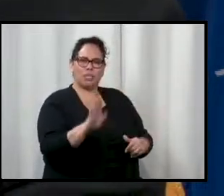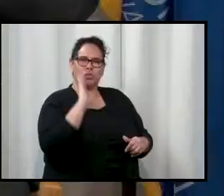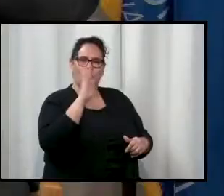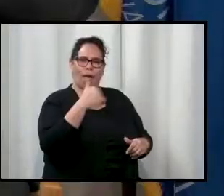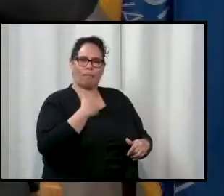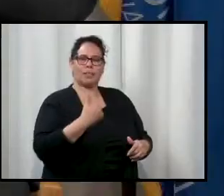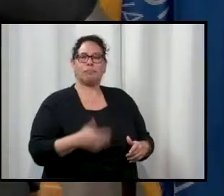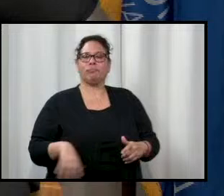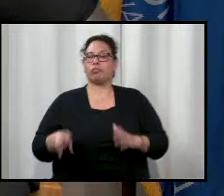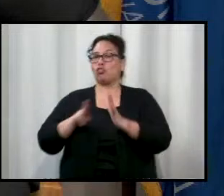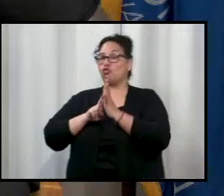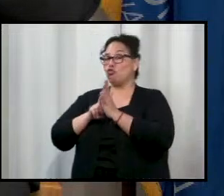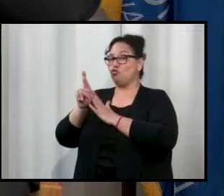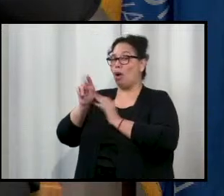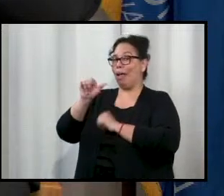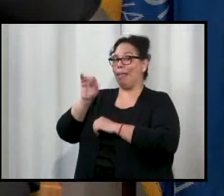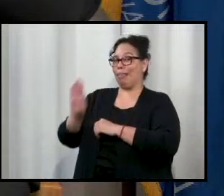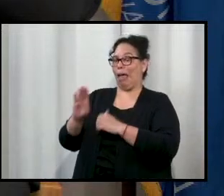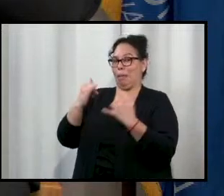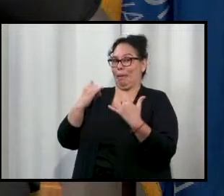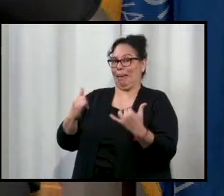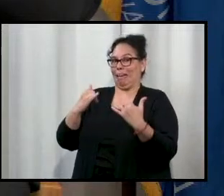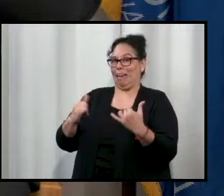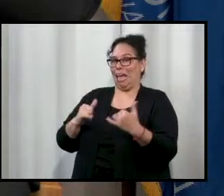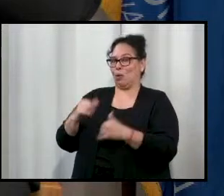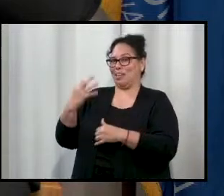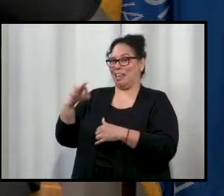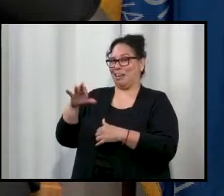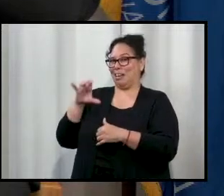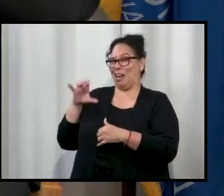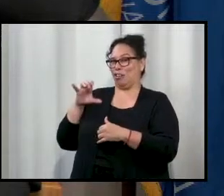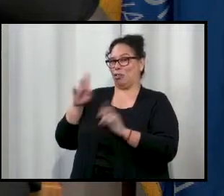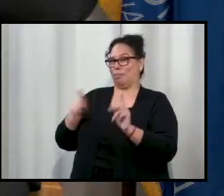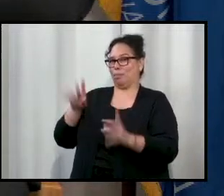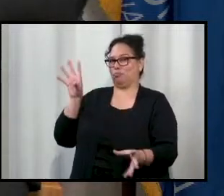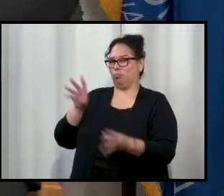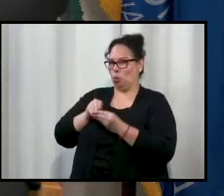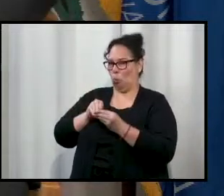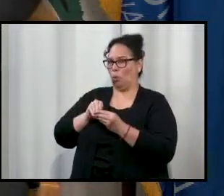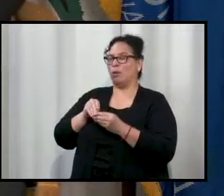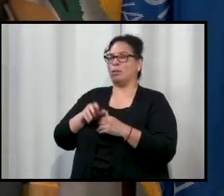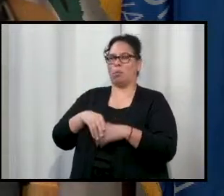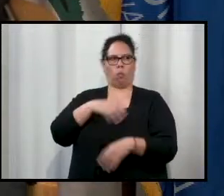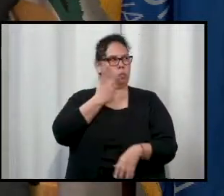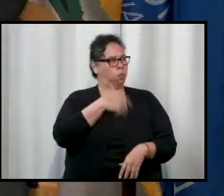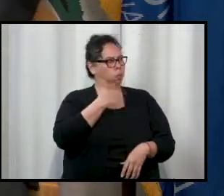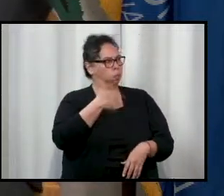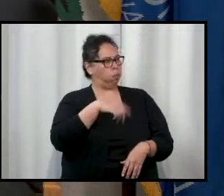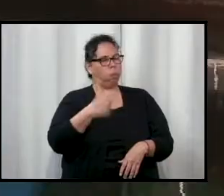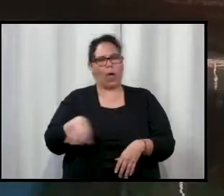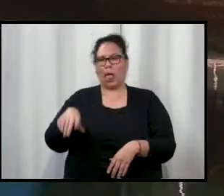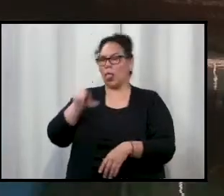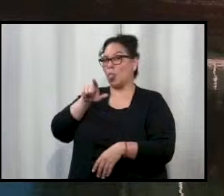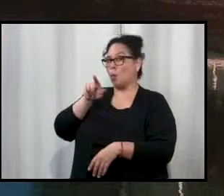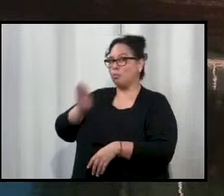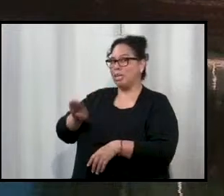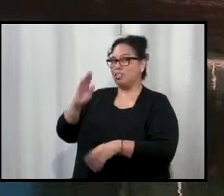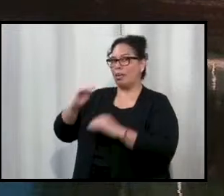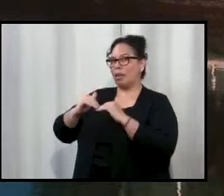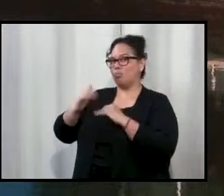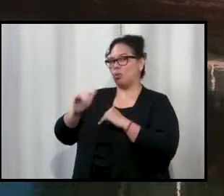now? So Rocket Lab is up to about 1,900 people total, and in Long Beach, I think we're